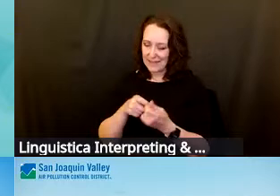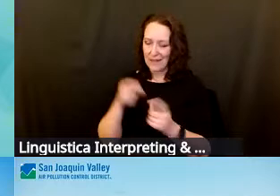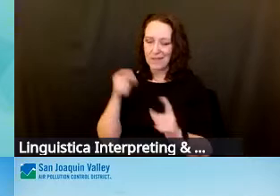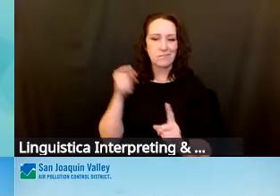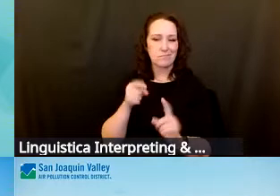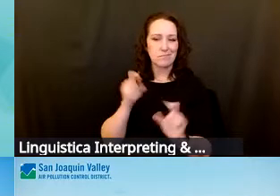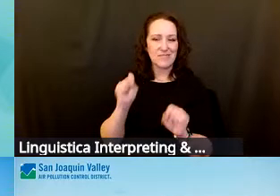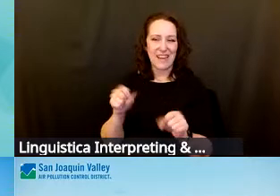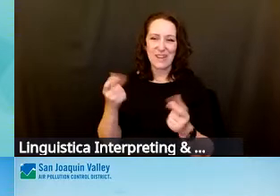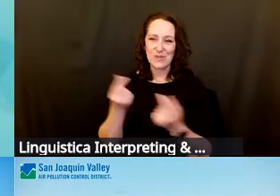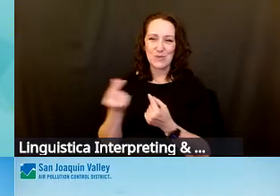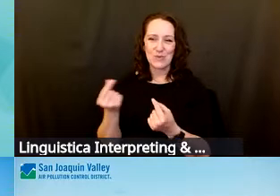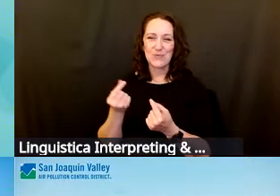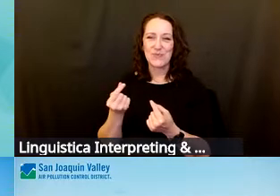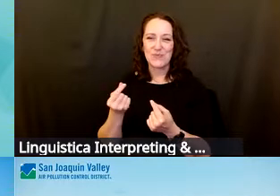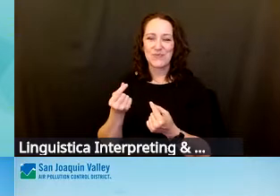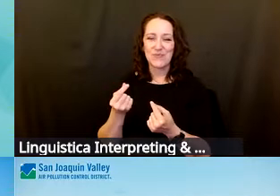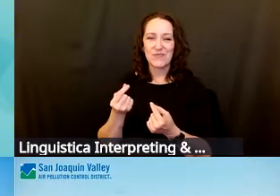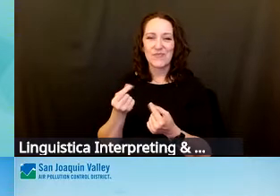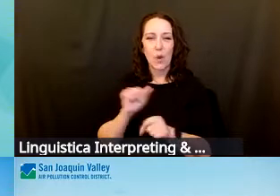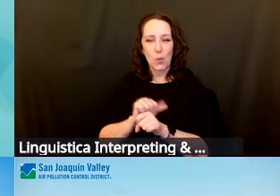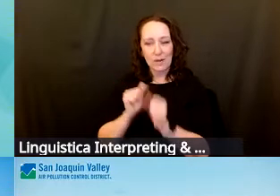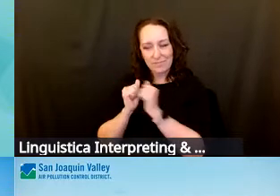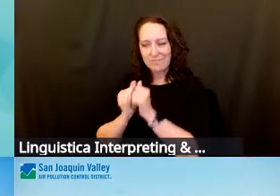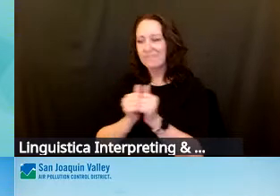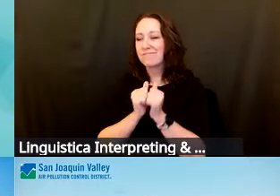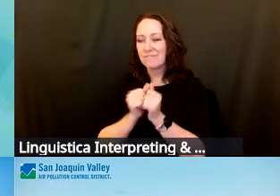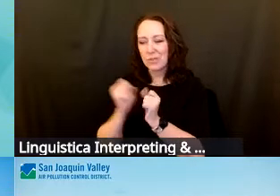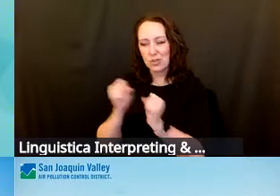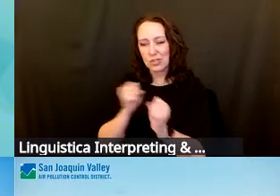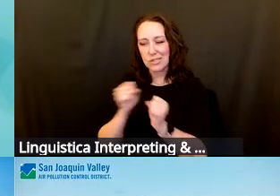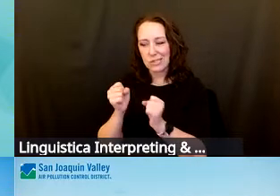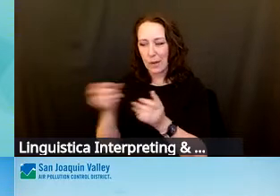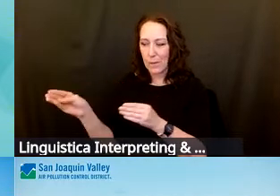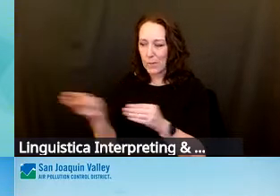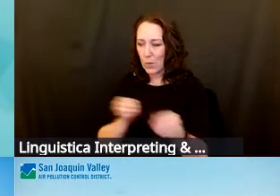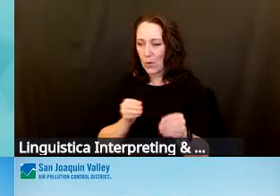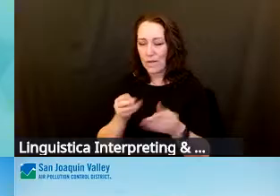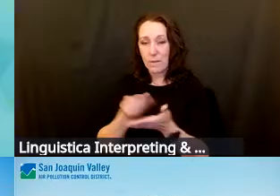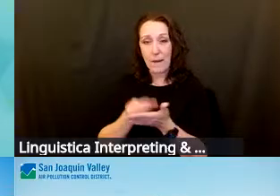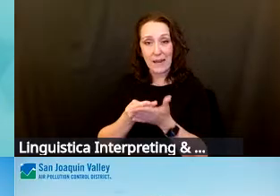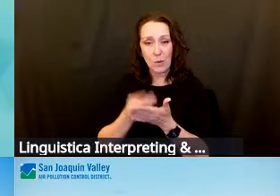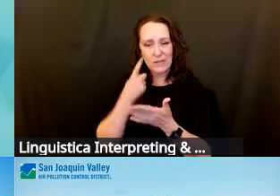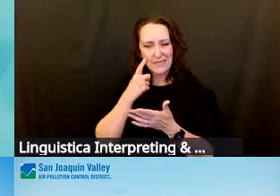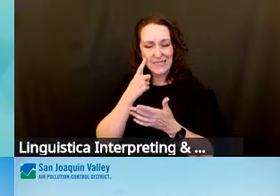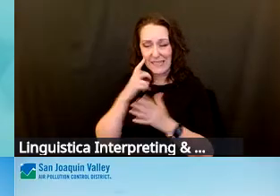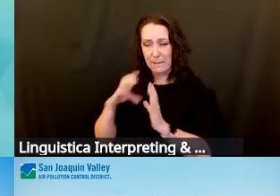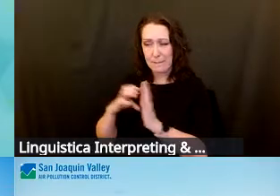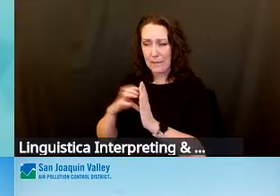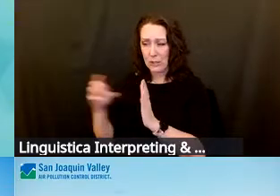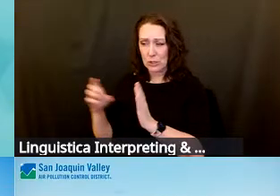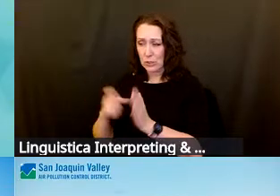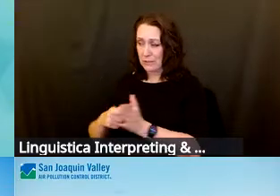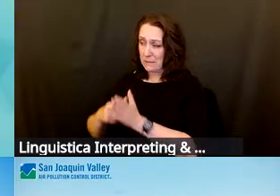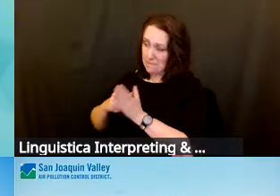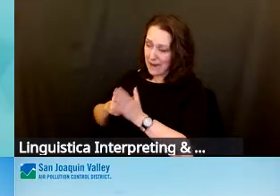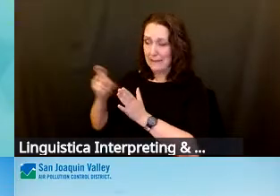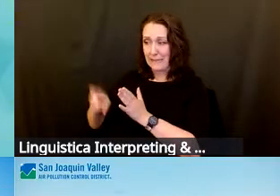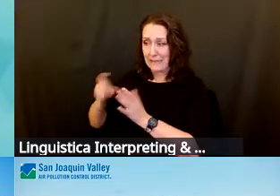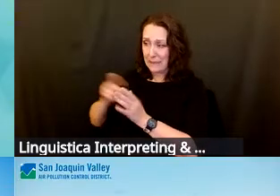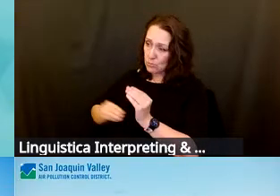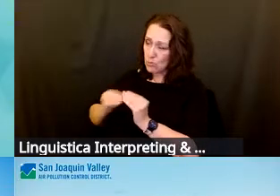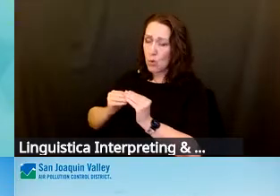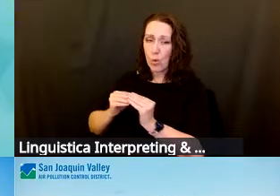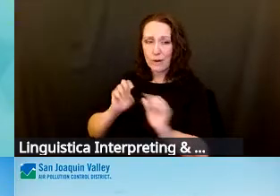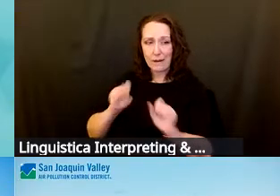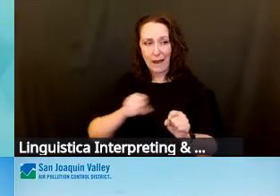do. Working with us to strategically move money where we see measures that really have the demand and where we can continue to get